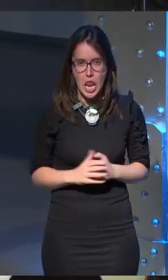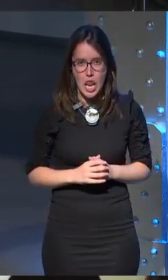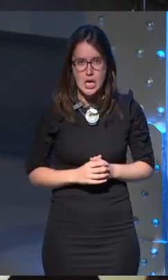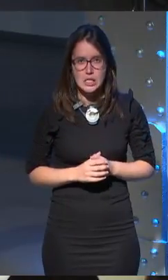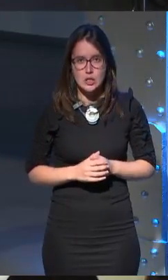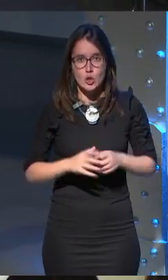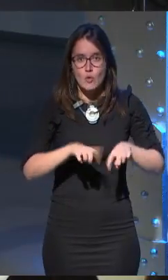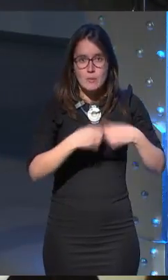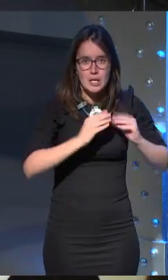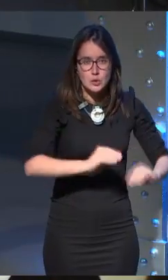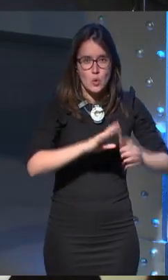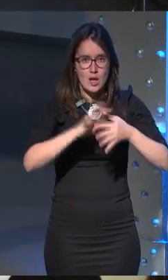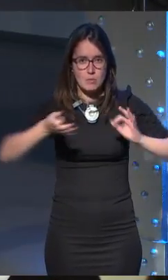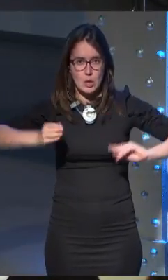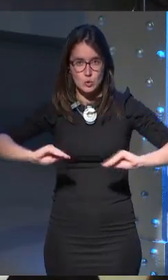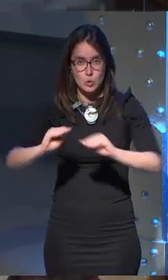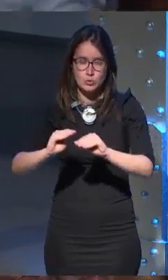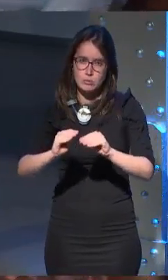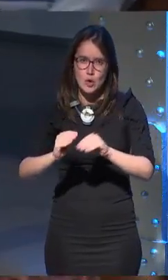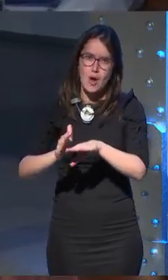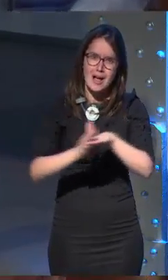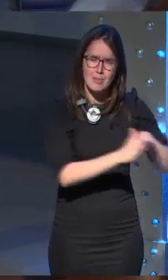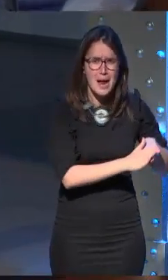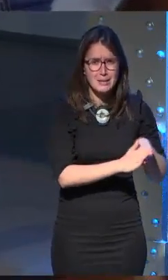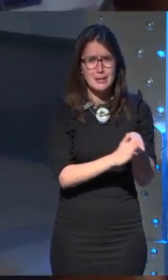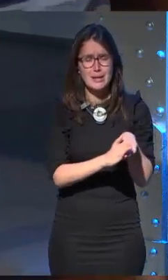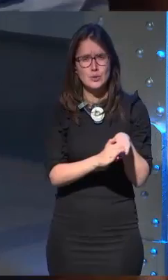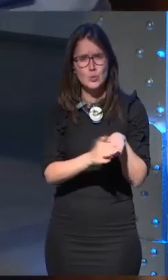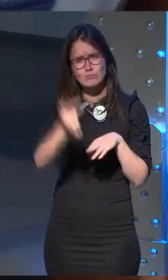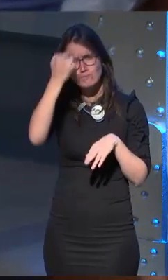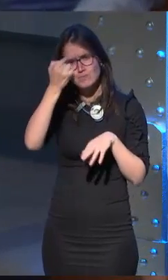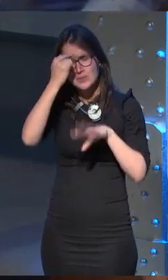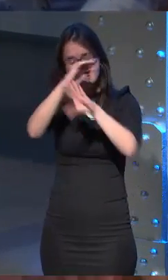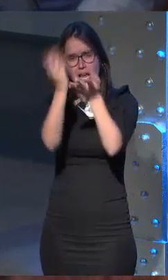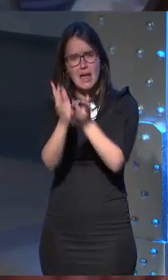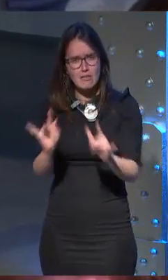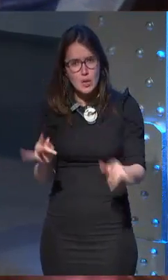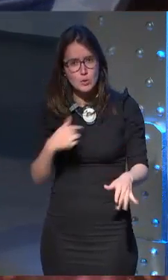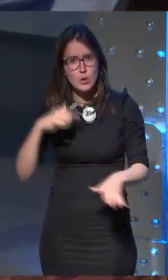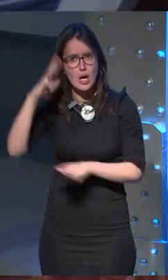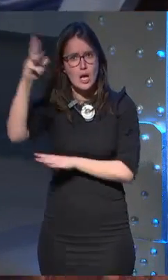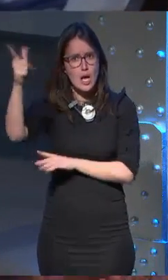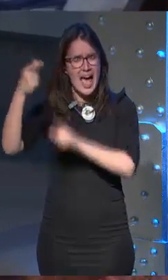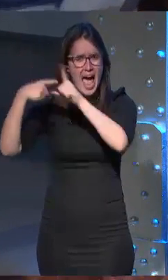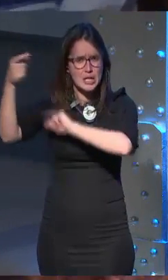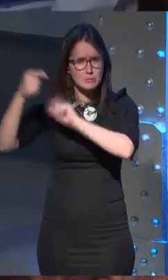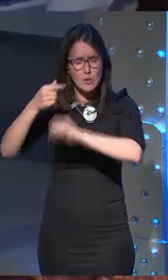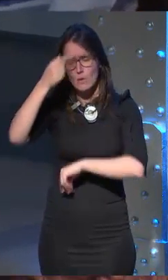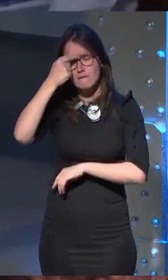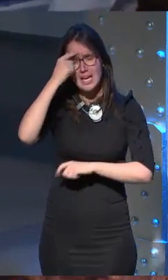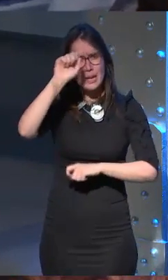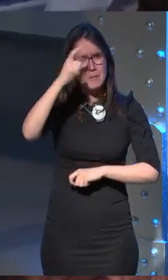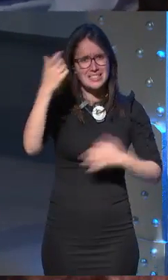about personal issues. Apart from your family and friends, what do you miss the most from Earth when you were out